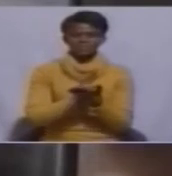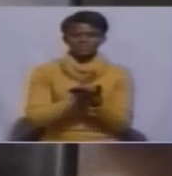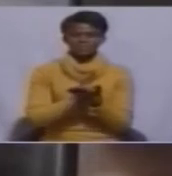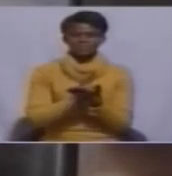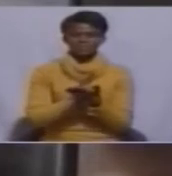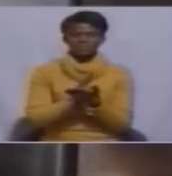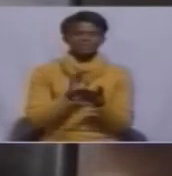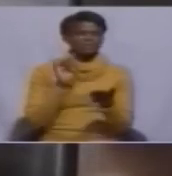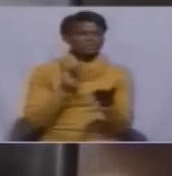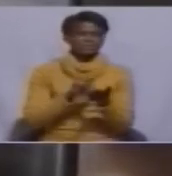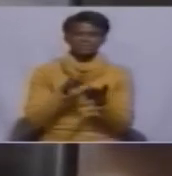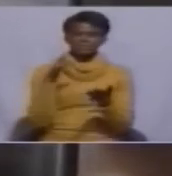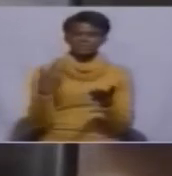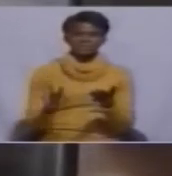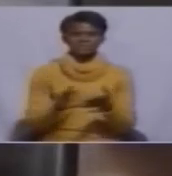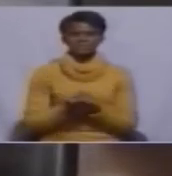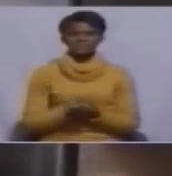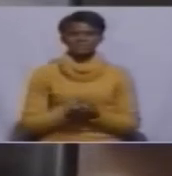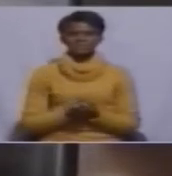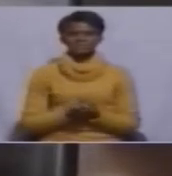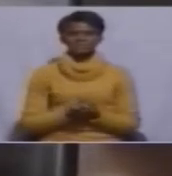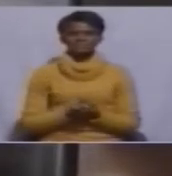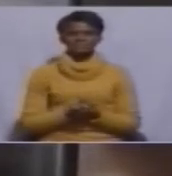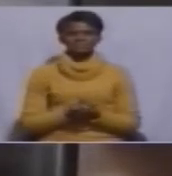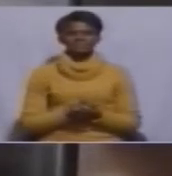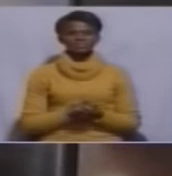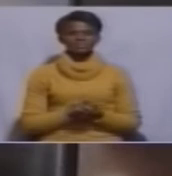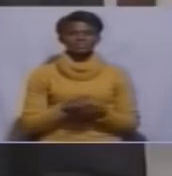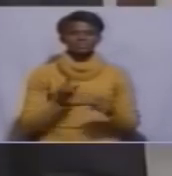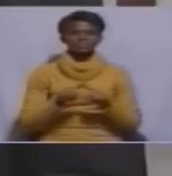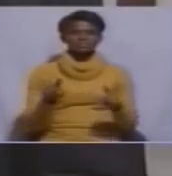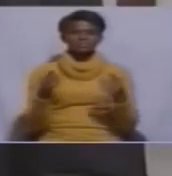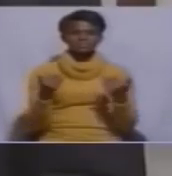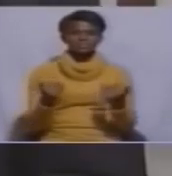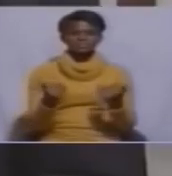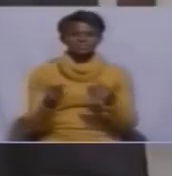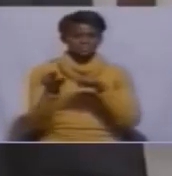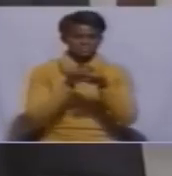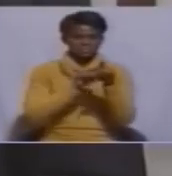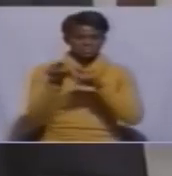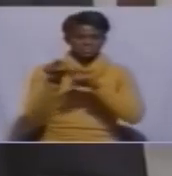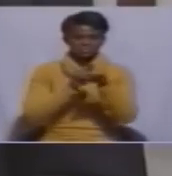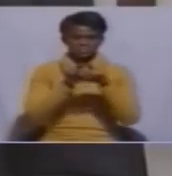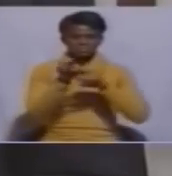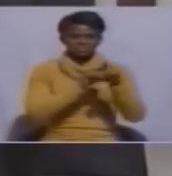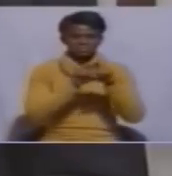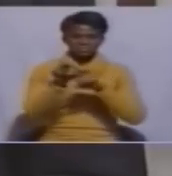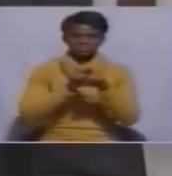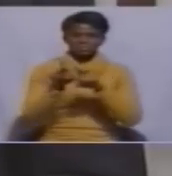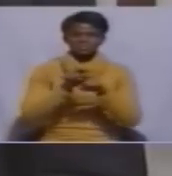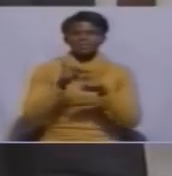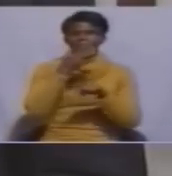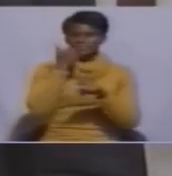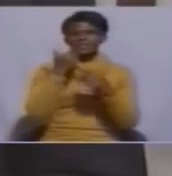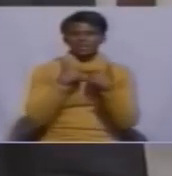this too much? Well, but if that party is going to contest the presidency, obviously their budget will